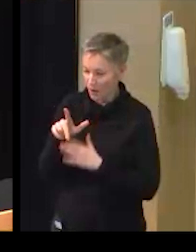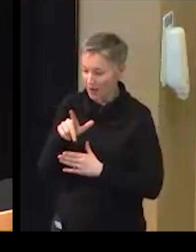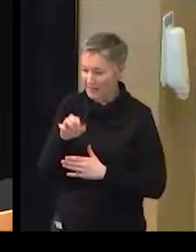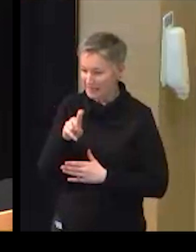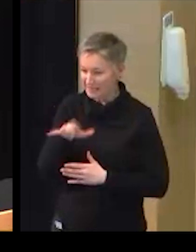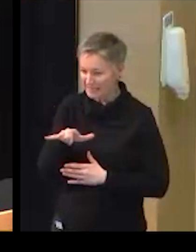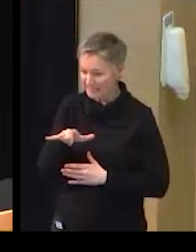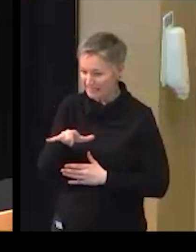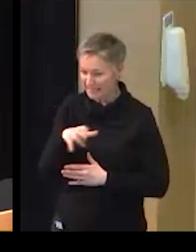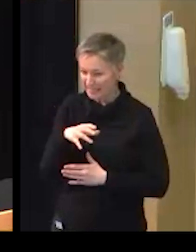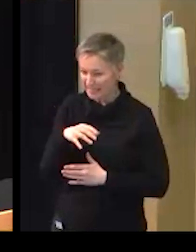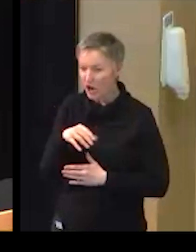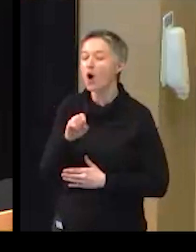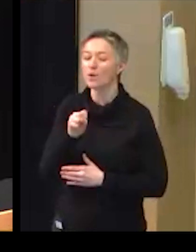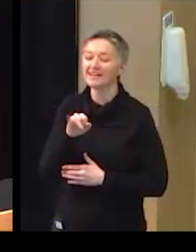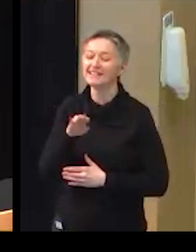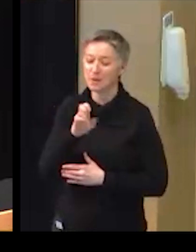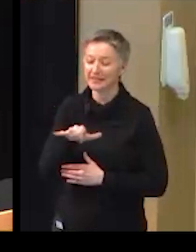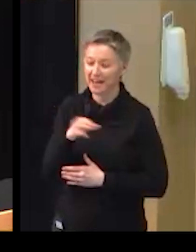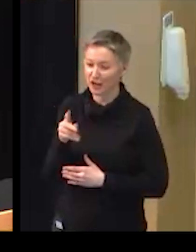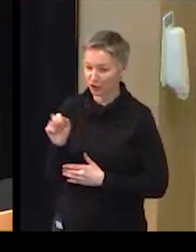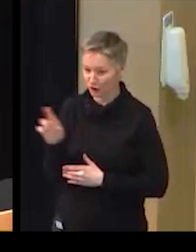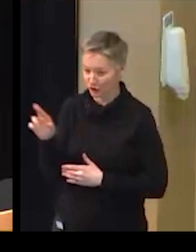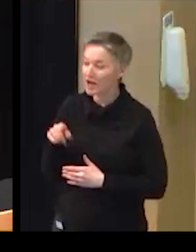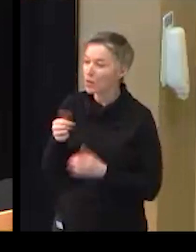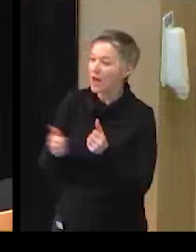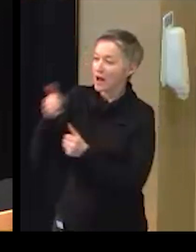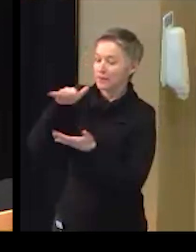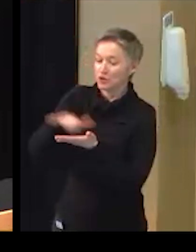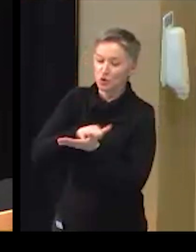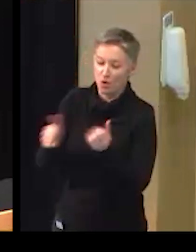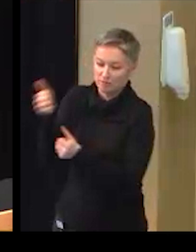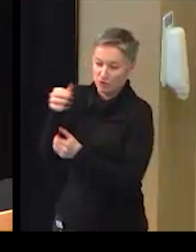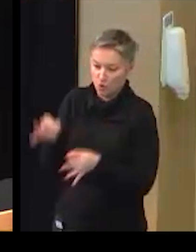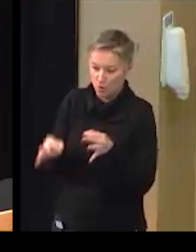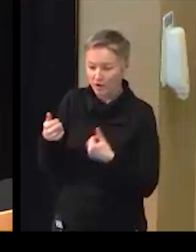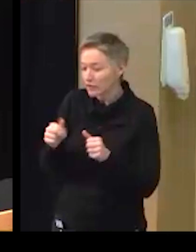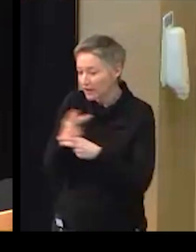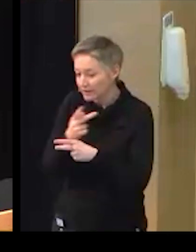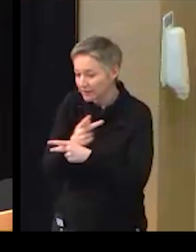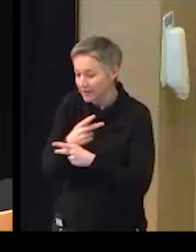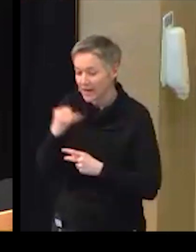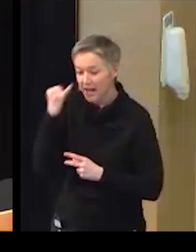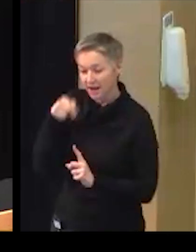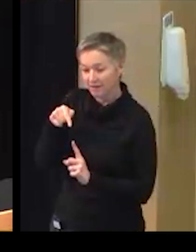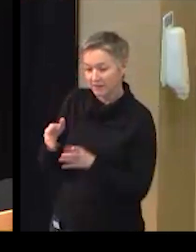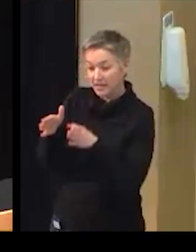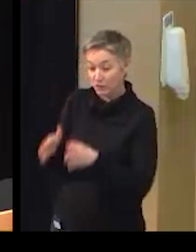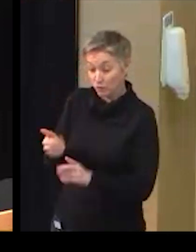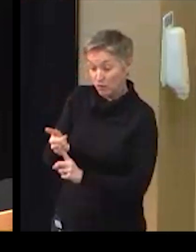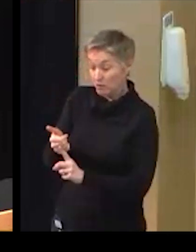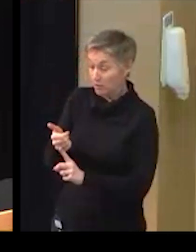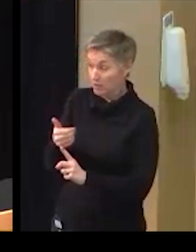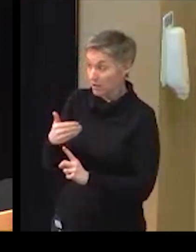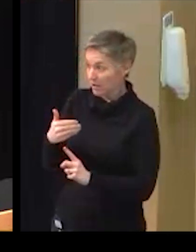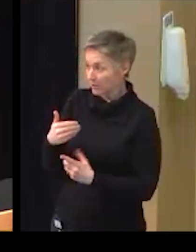it's a case that went up to New York State's highest court to try to determine whether an individual who suffered